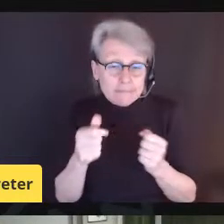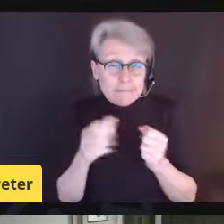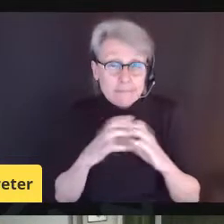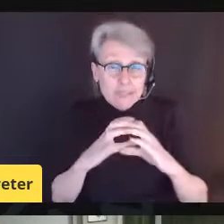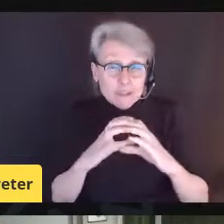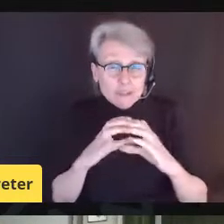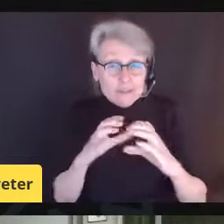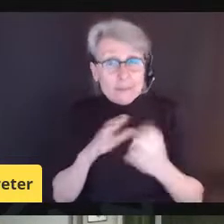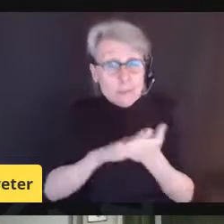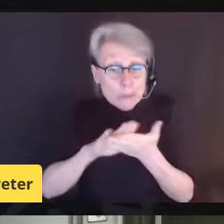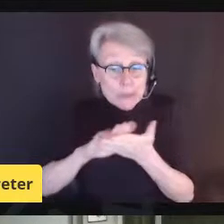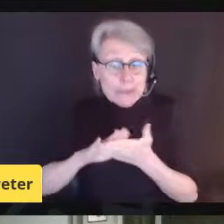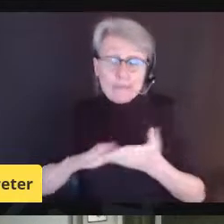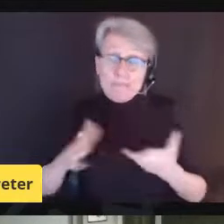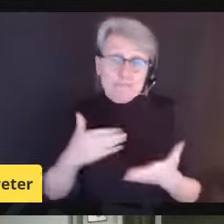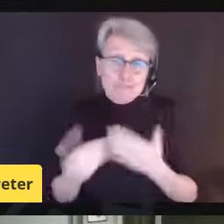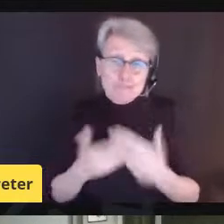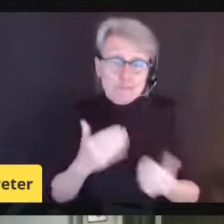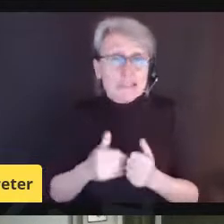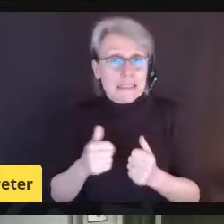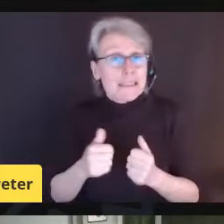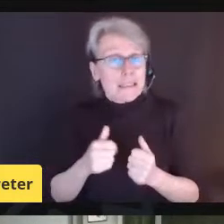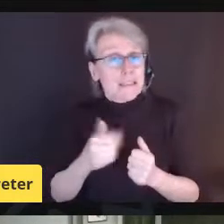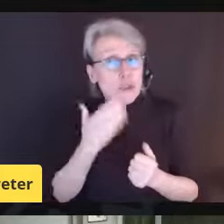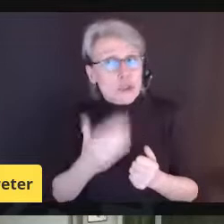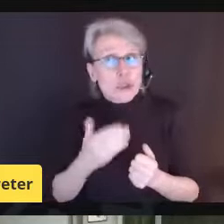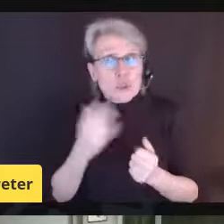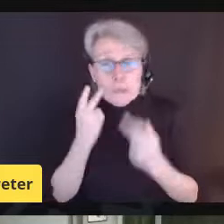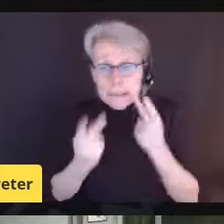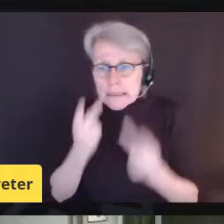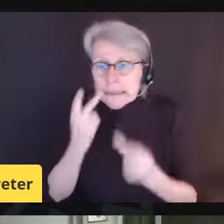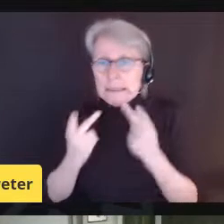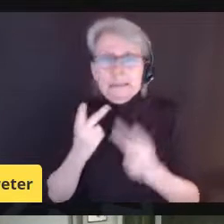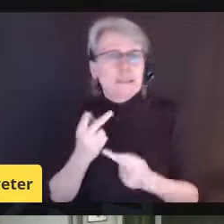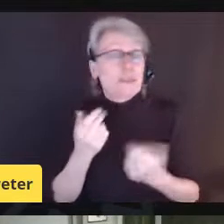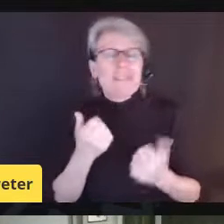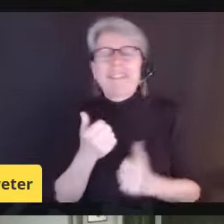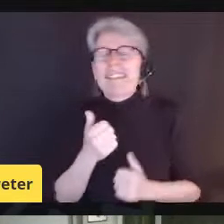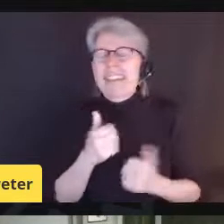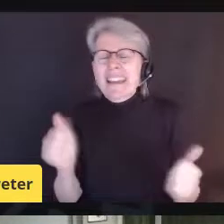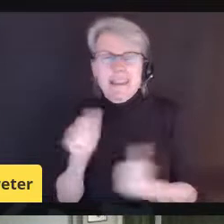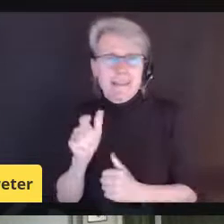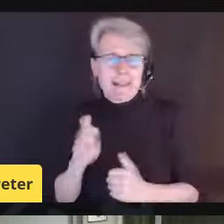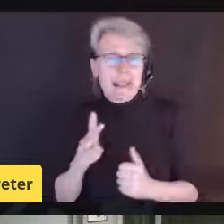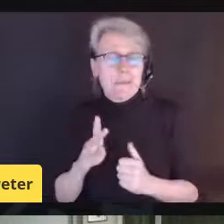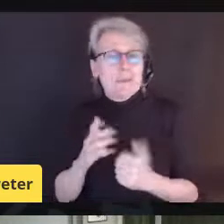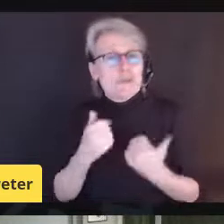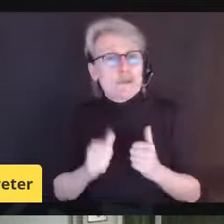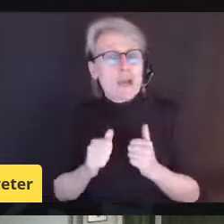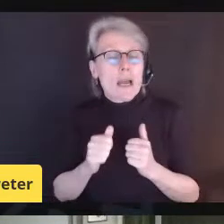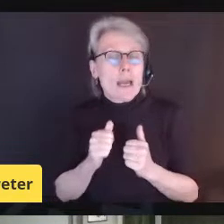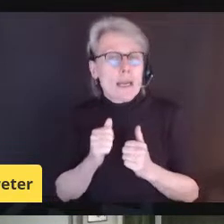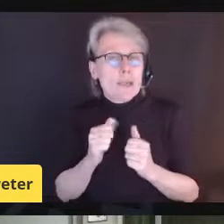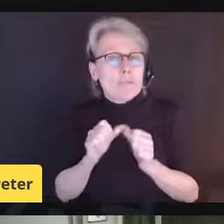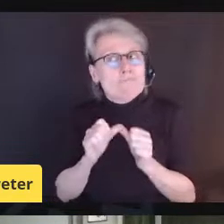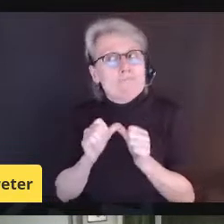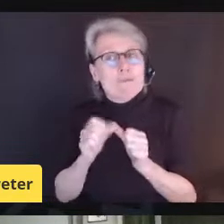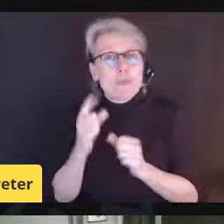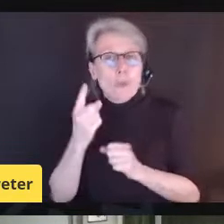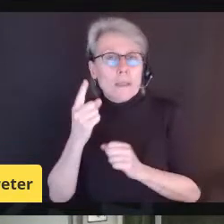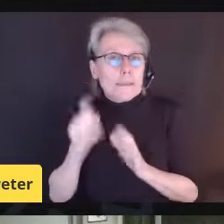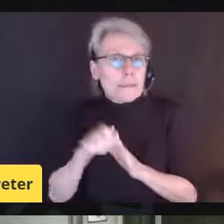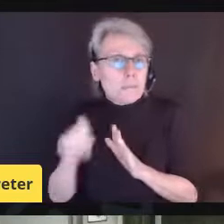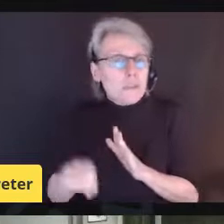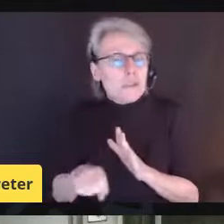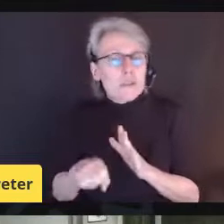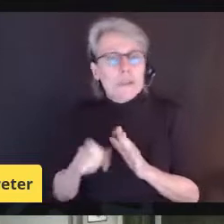So yeah, that's my advice. Get into a lab, any lab, and try to stick around for a semester and then do several